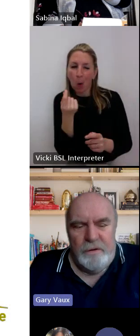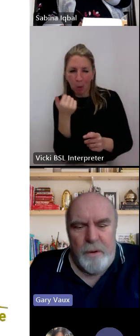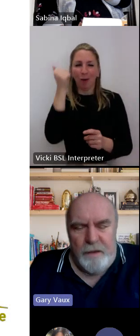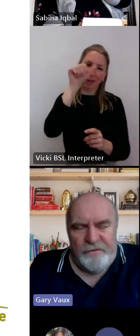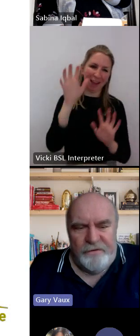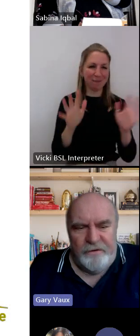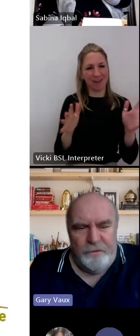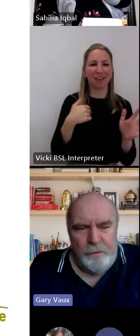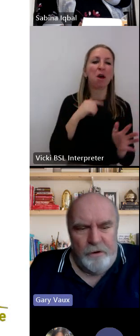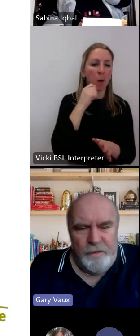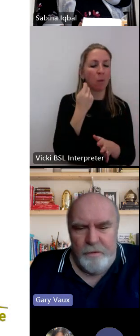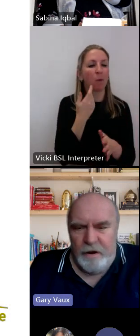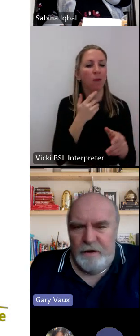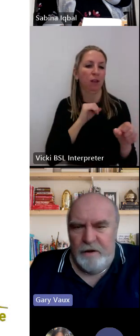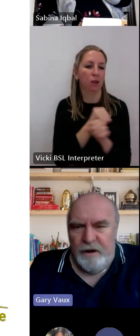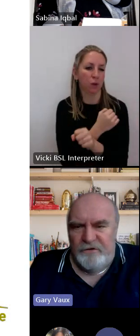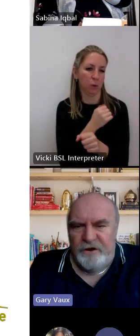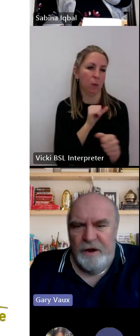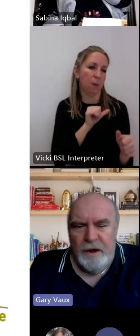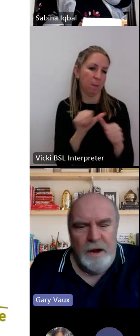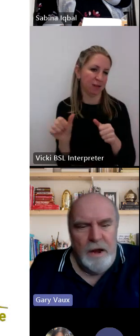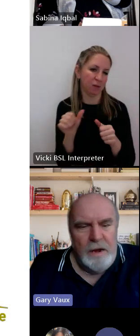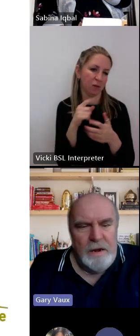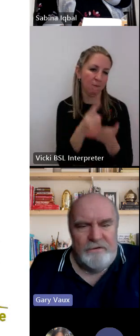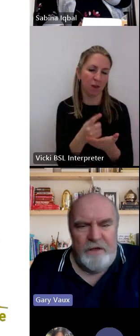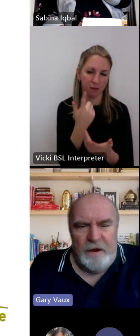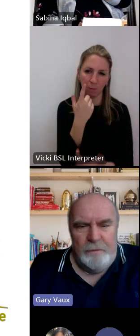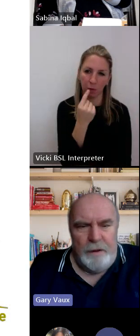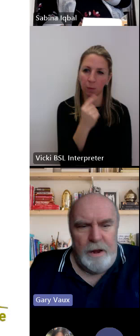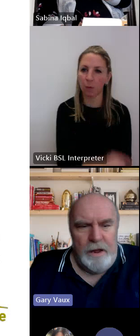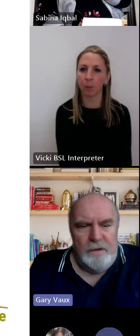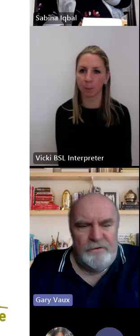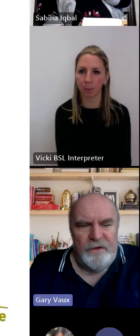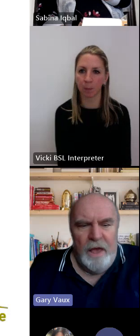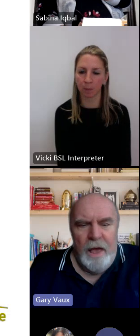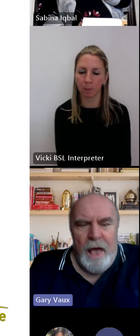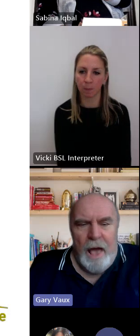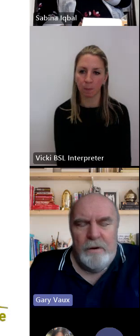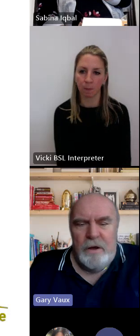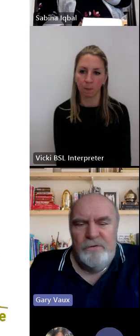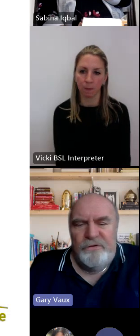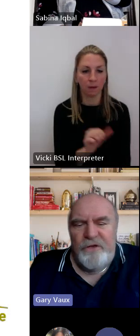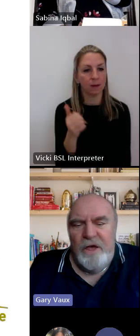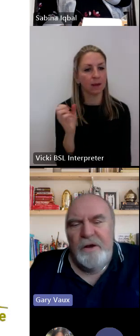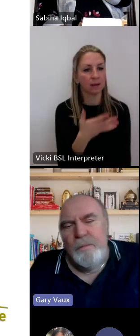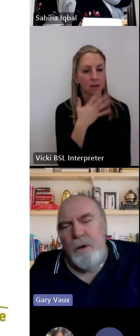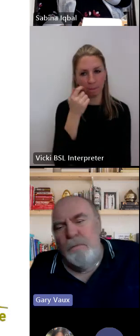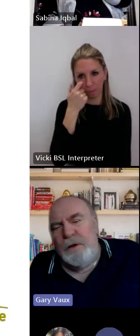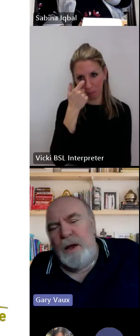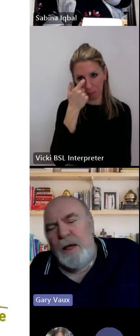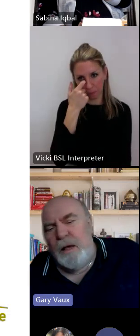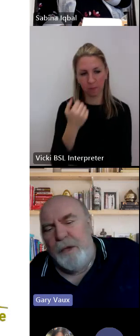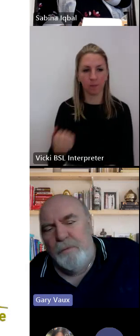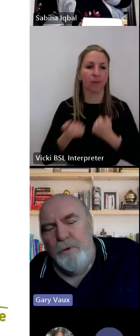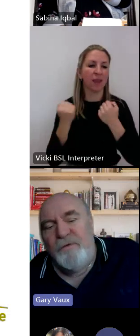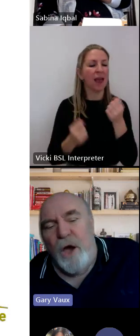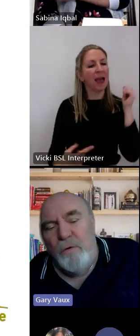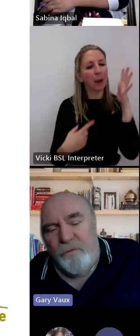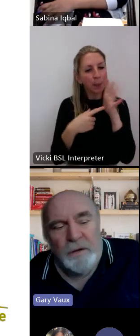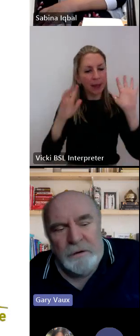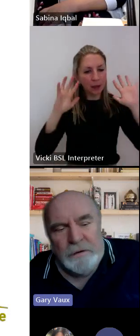certainly we'll do our best to point you in the right direction. Next slide, please. Our concern at the moment are